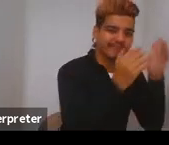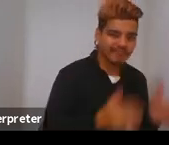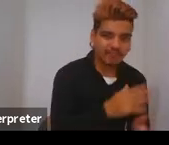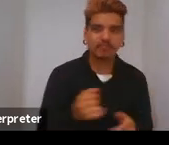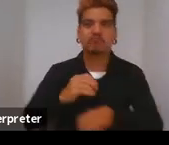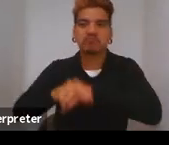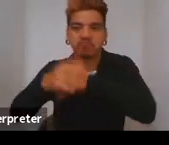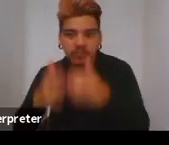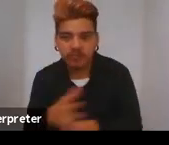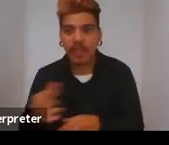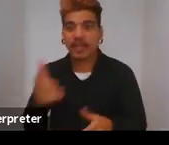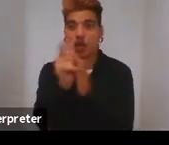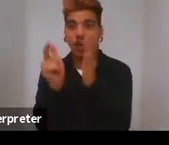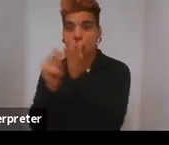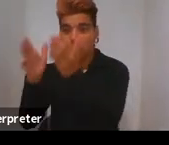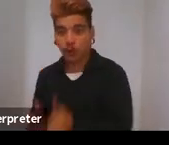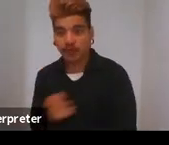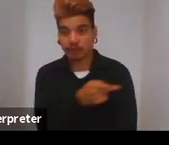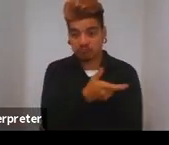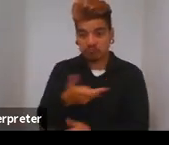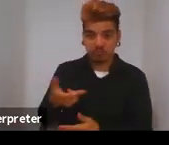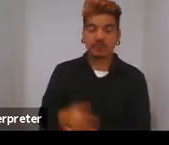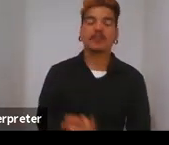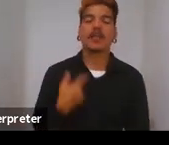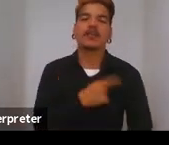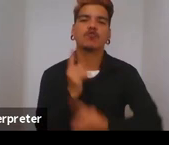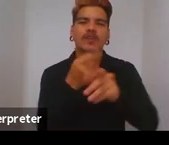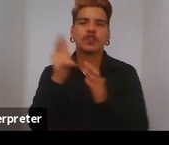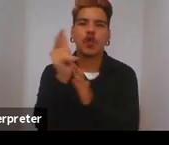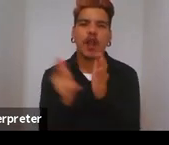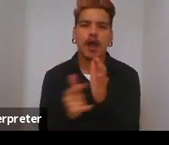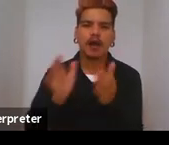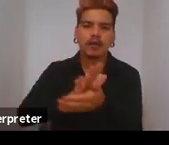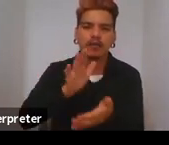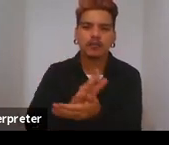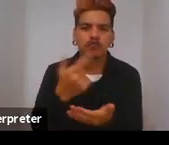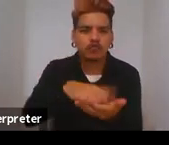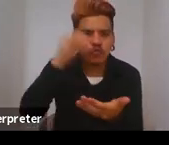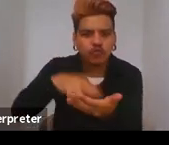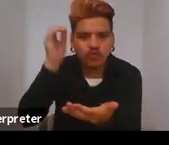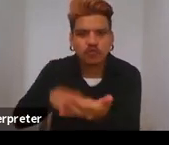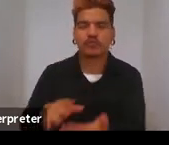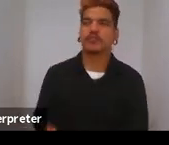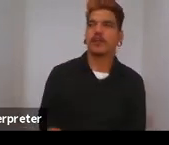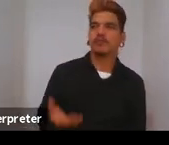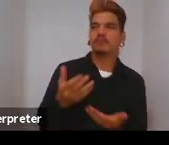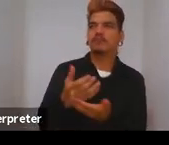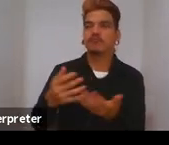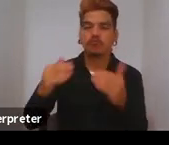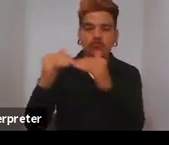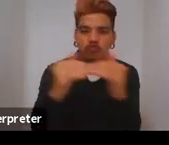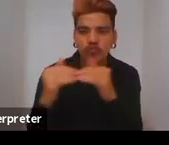activist, and a lawyer. So I went to law school to learn about social justice issues and